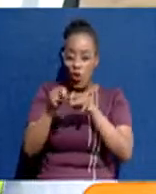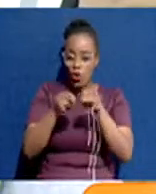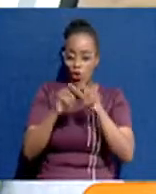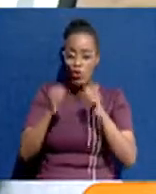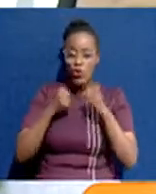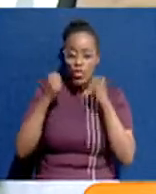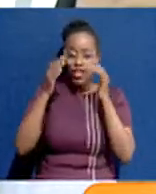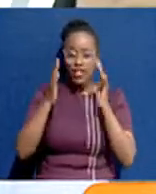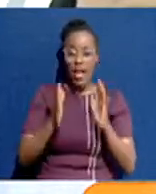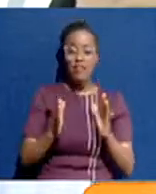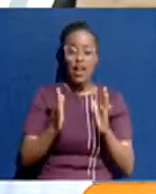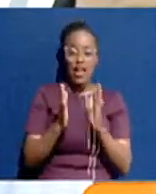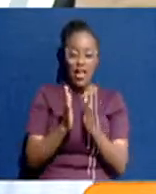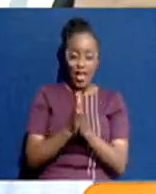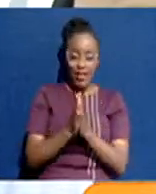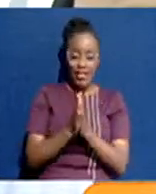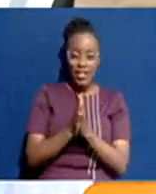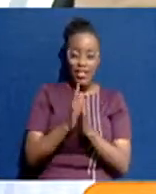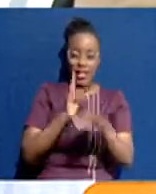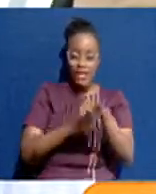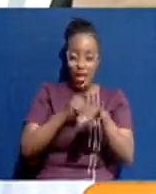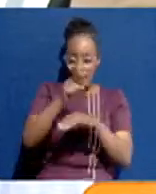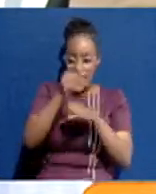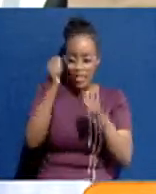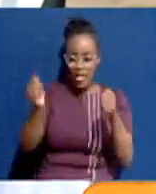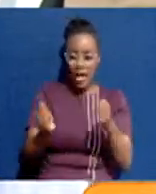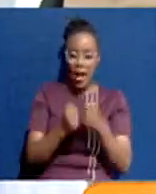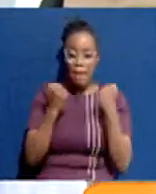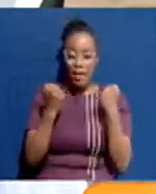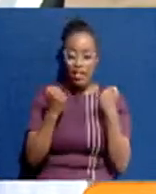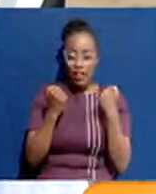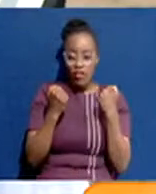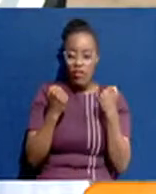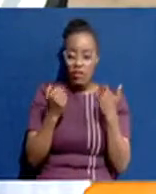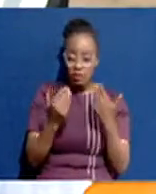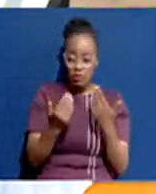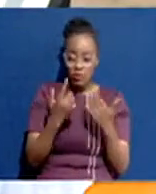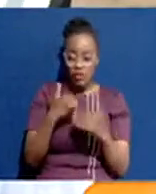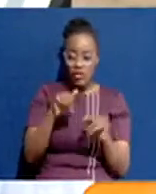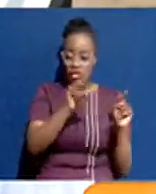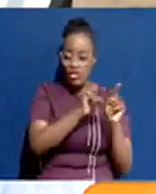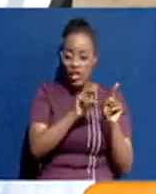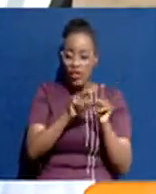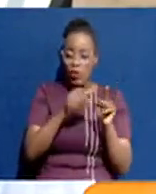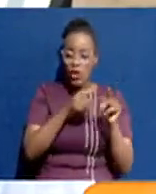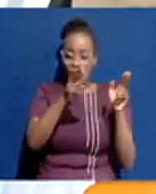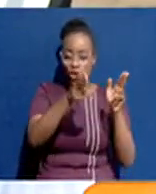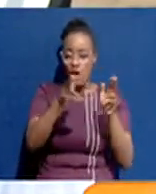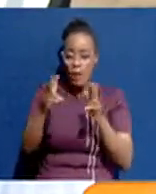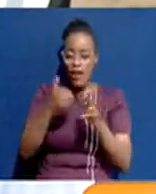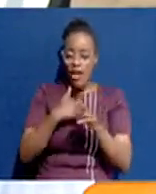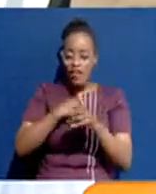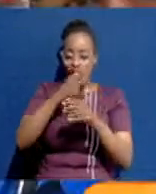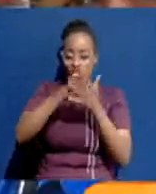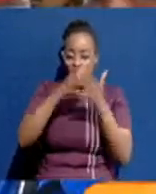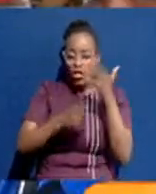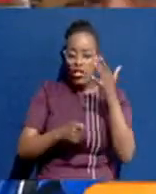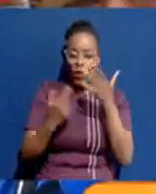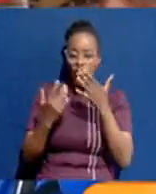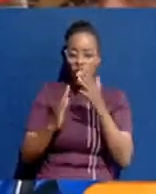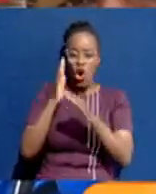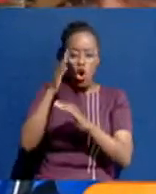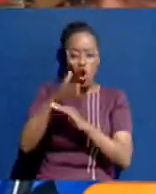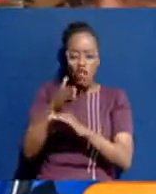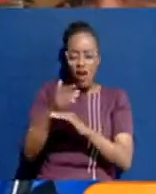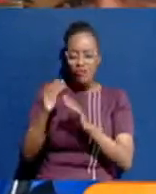driver. And when that happens, or we normally take the charge them with overload. We have a